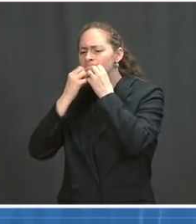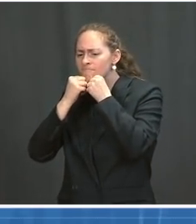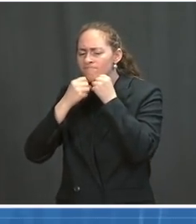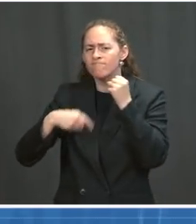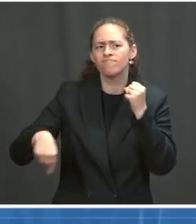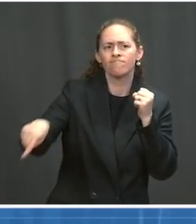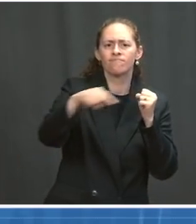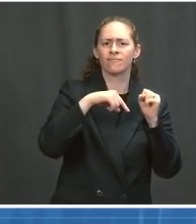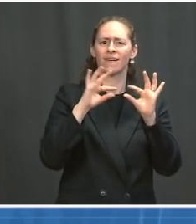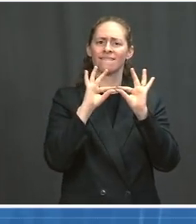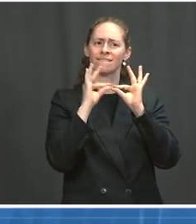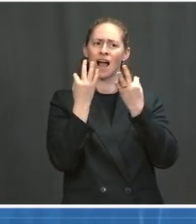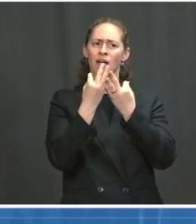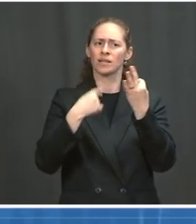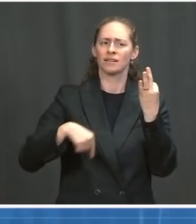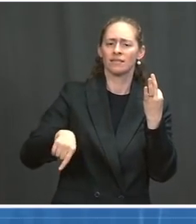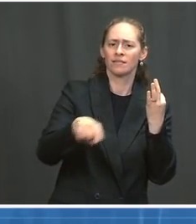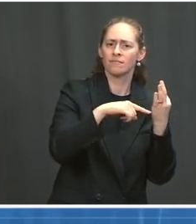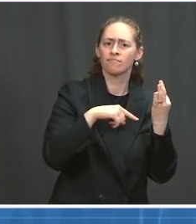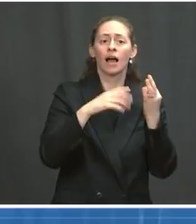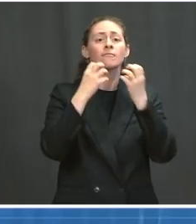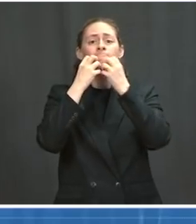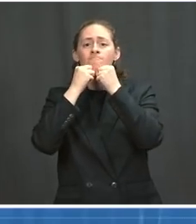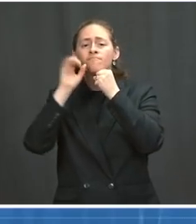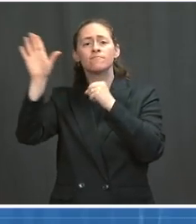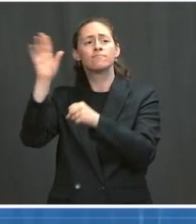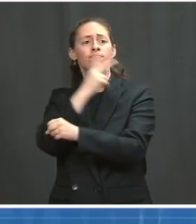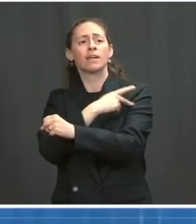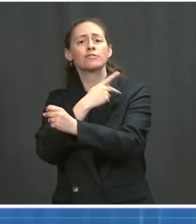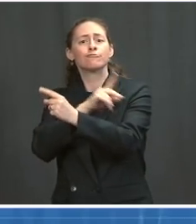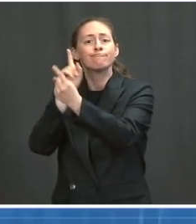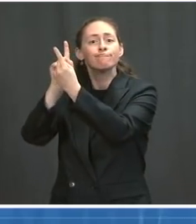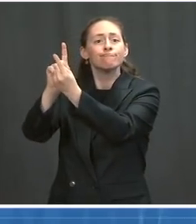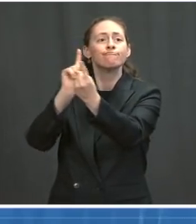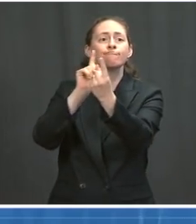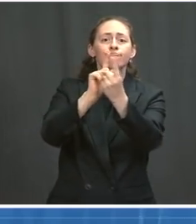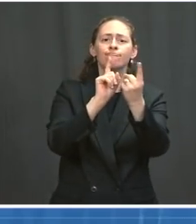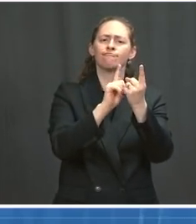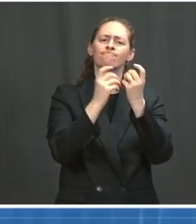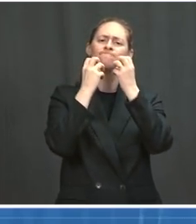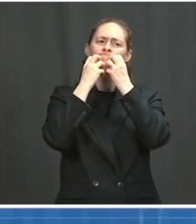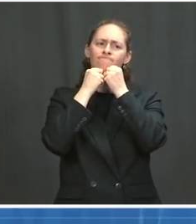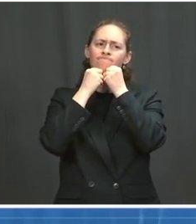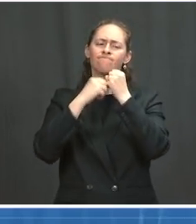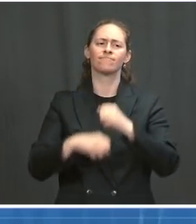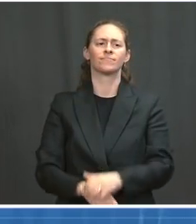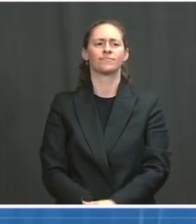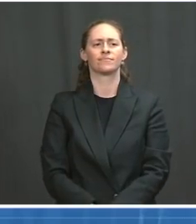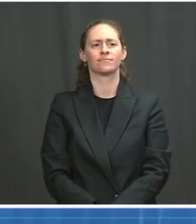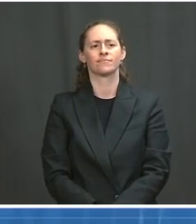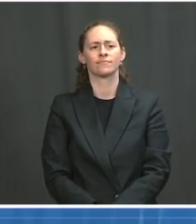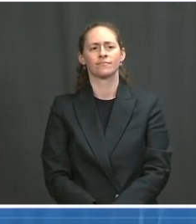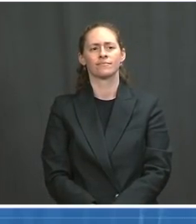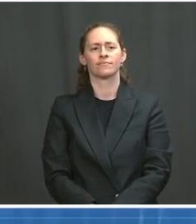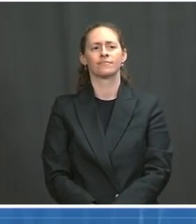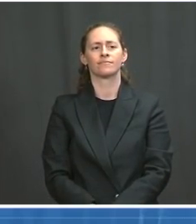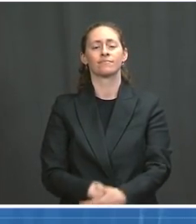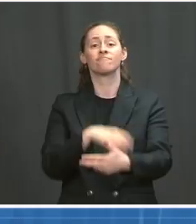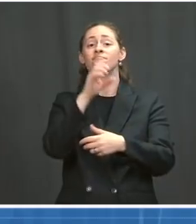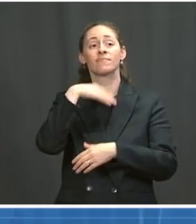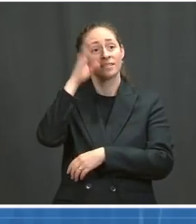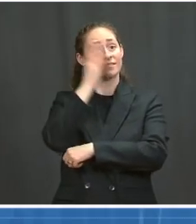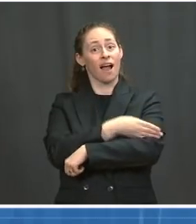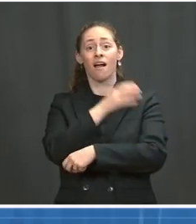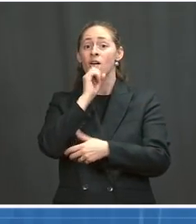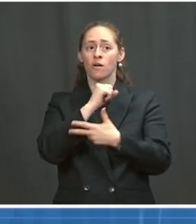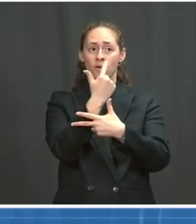vulnerable patients. As for my boys, my older two, 19 and 21, really wanted to get vaccinated. They